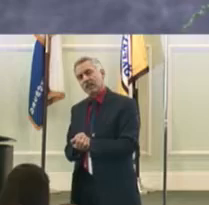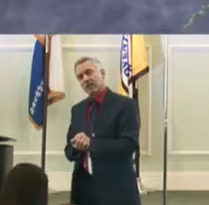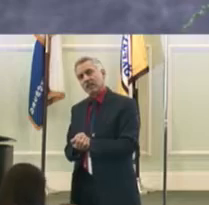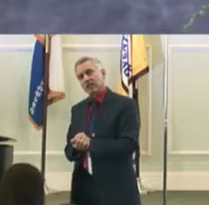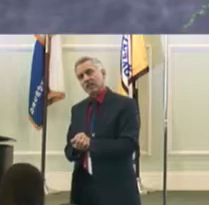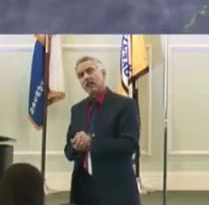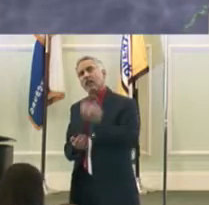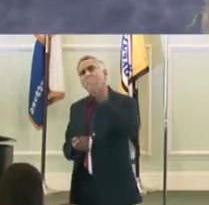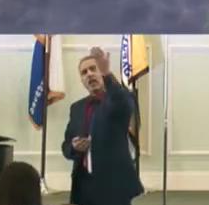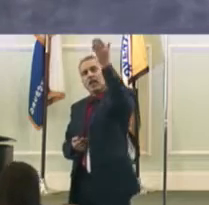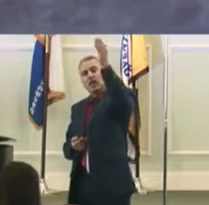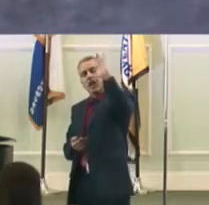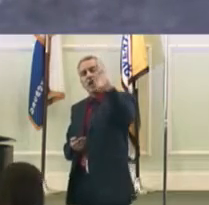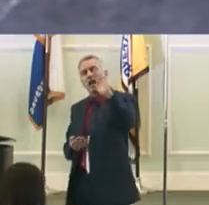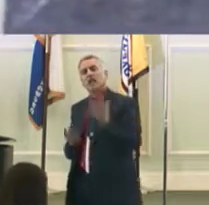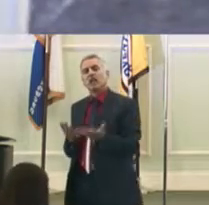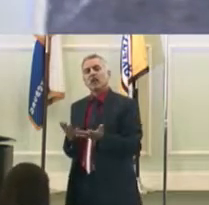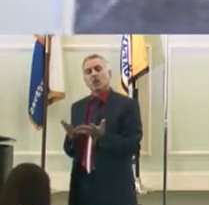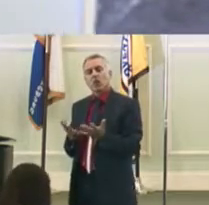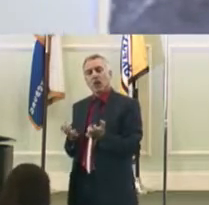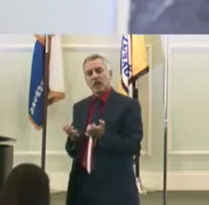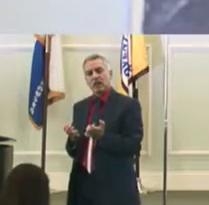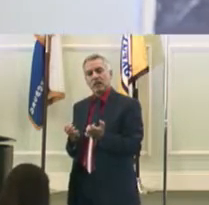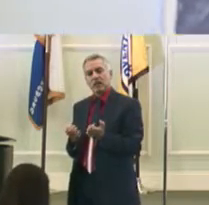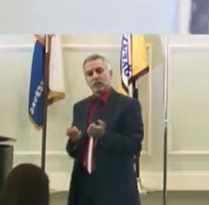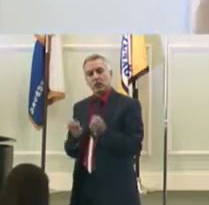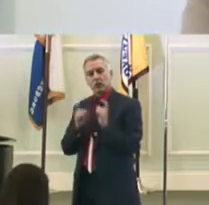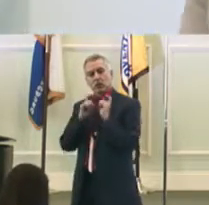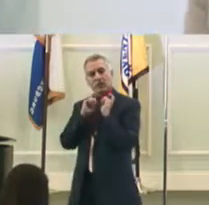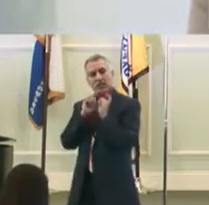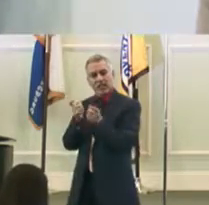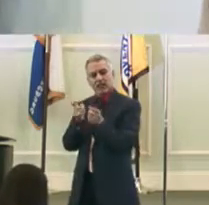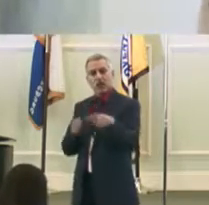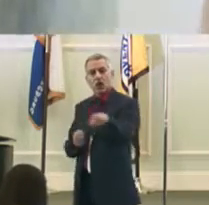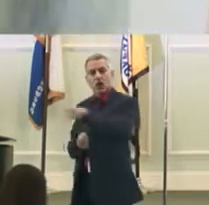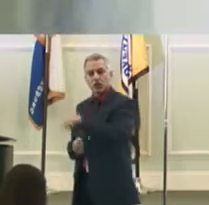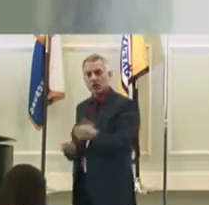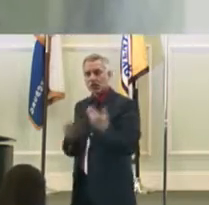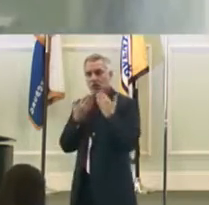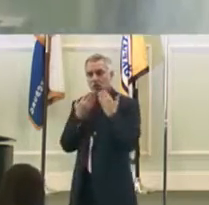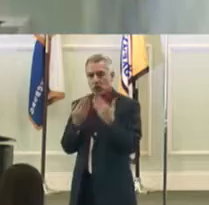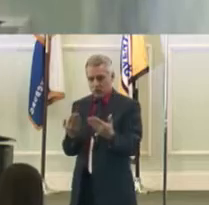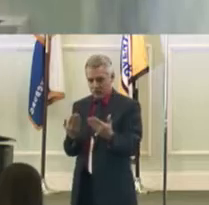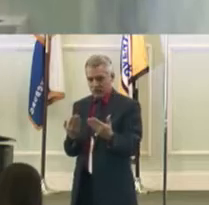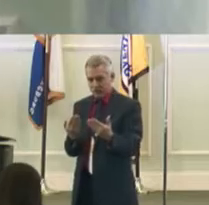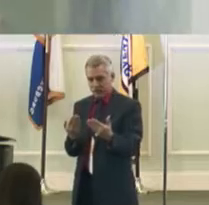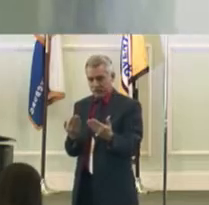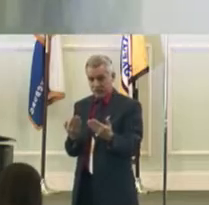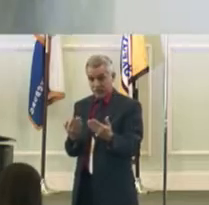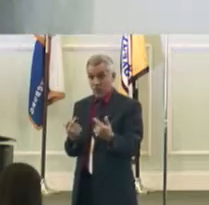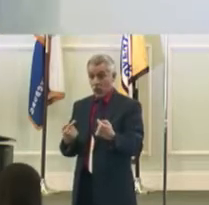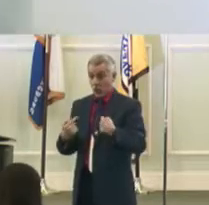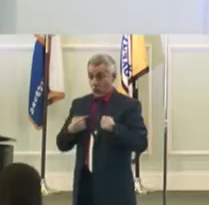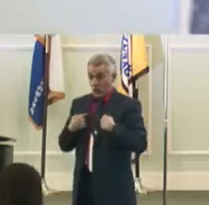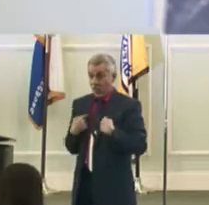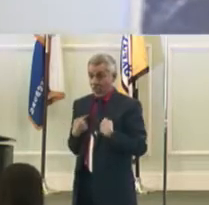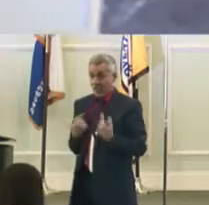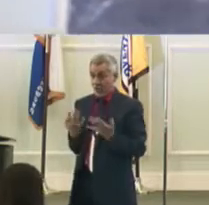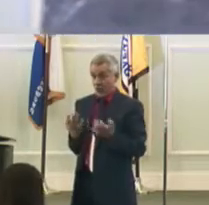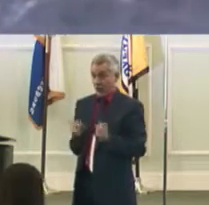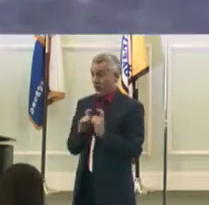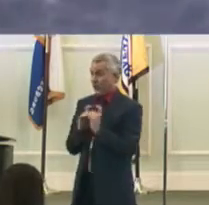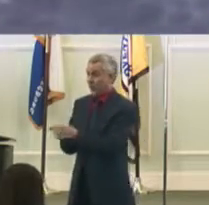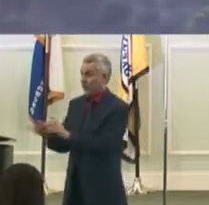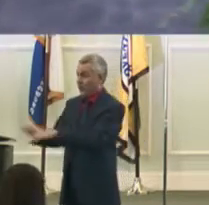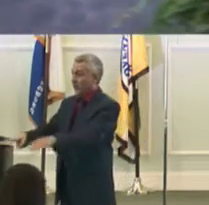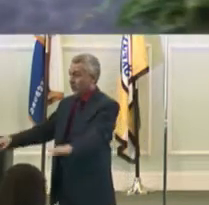something good for us that he otherwise would be unwilling or reluctant to do. You get what I'm saying there? We don't need to, you know, if